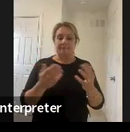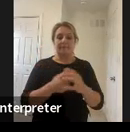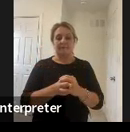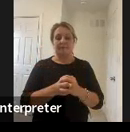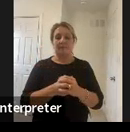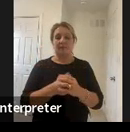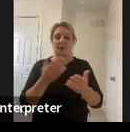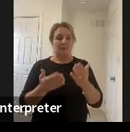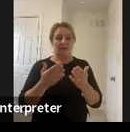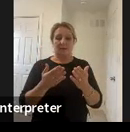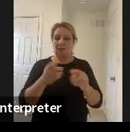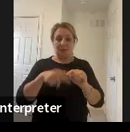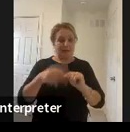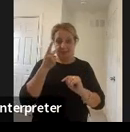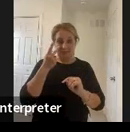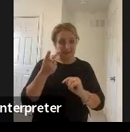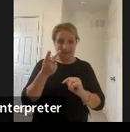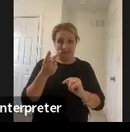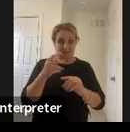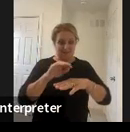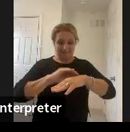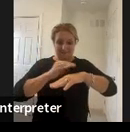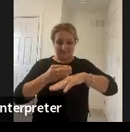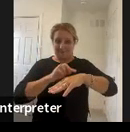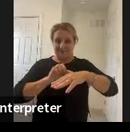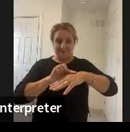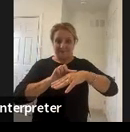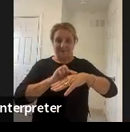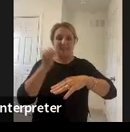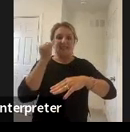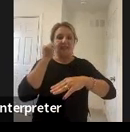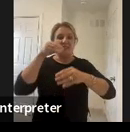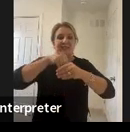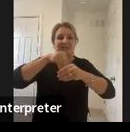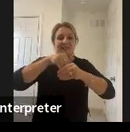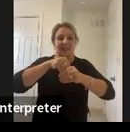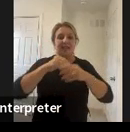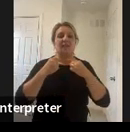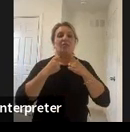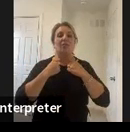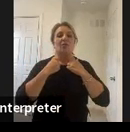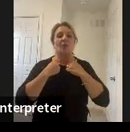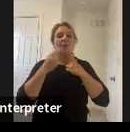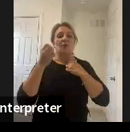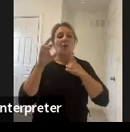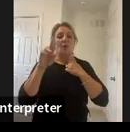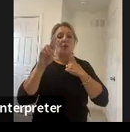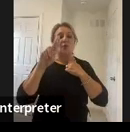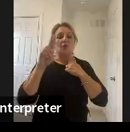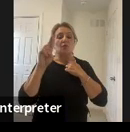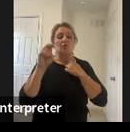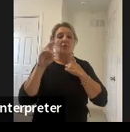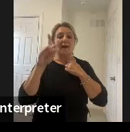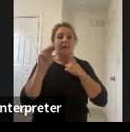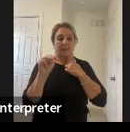not be able to see those sores if they are inside a rectum or a throat. So condoms may reduce your risk